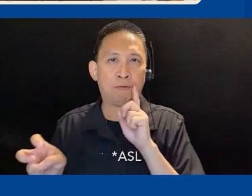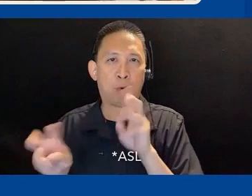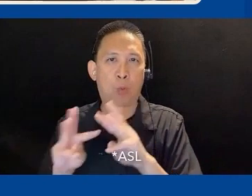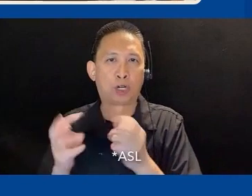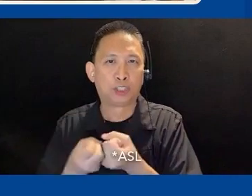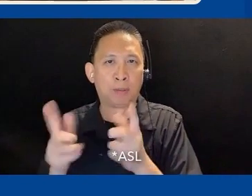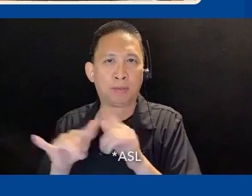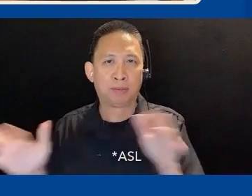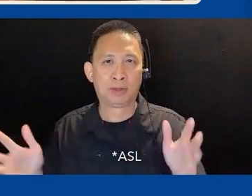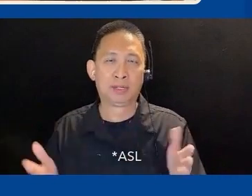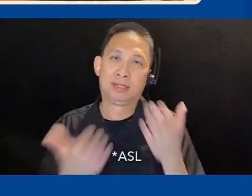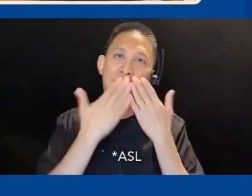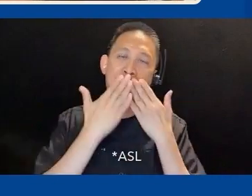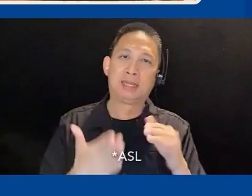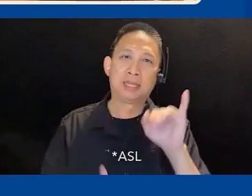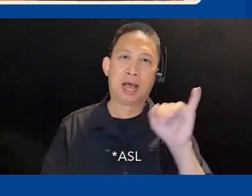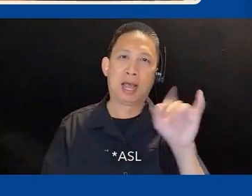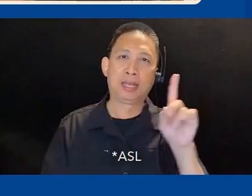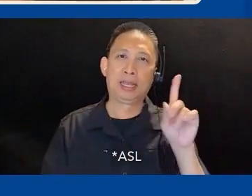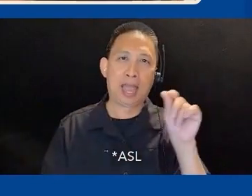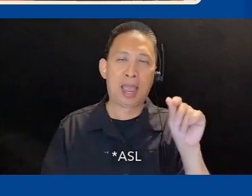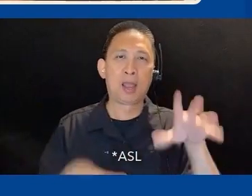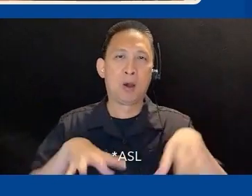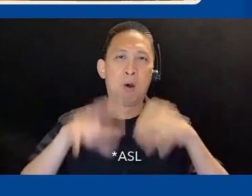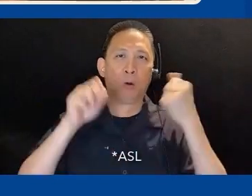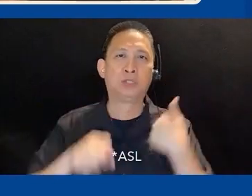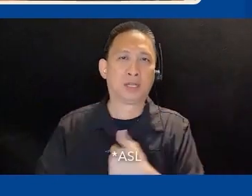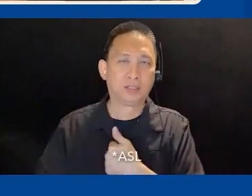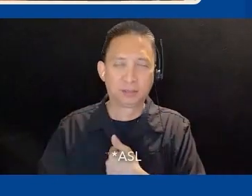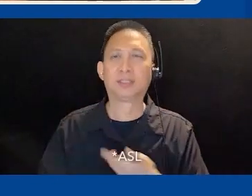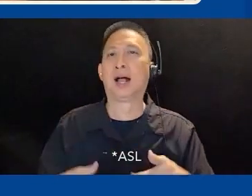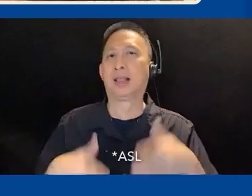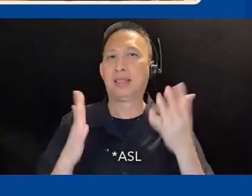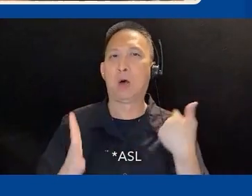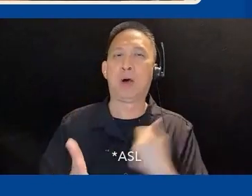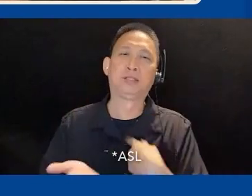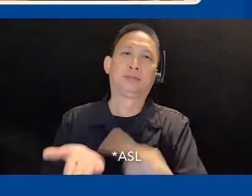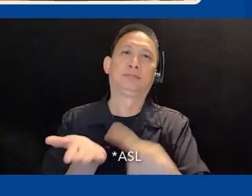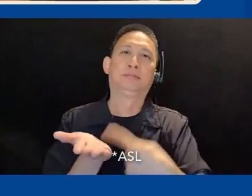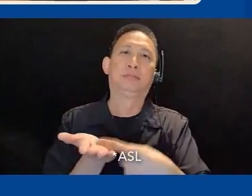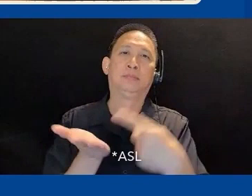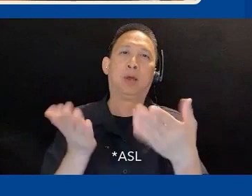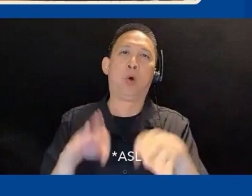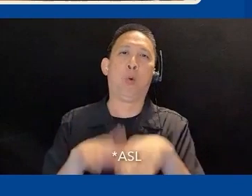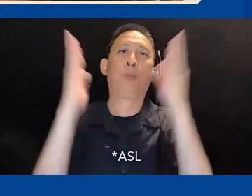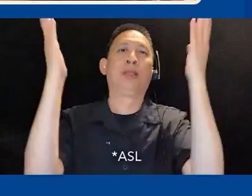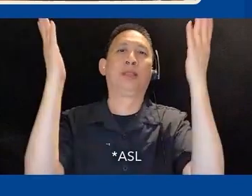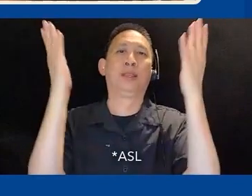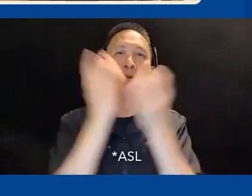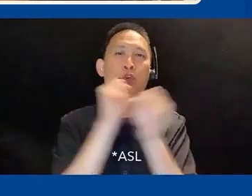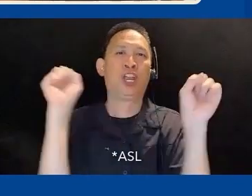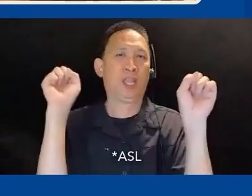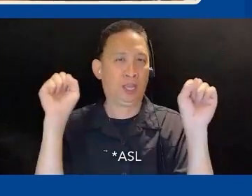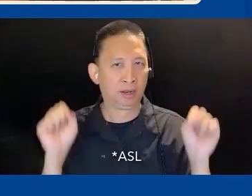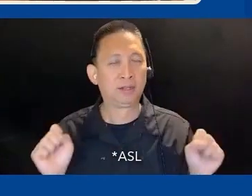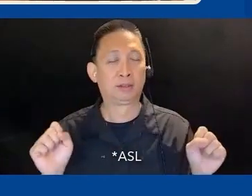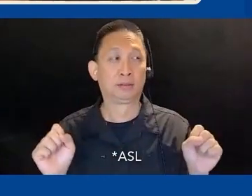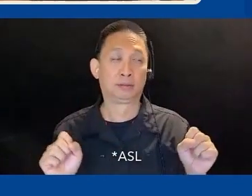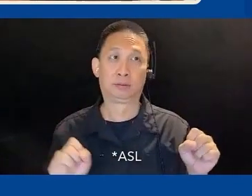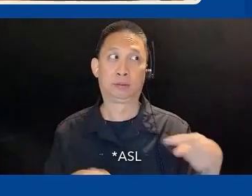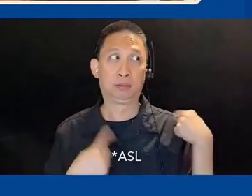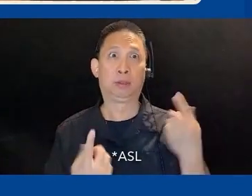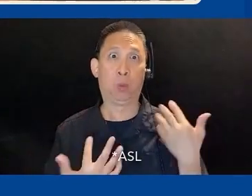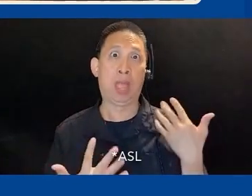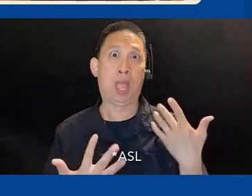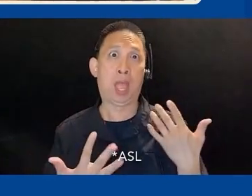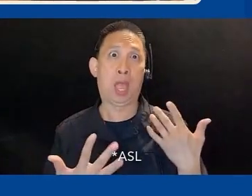IDA for hosting us and giving us this platform. I think this is something that was a long time coming. And if I could just,